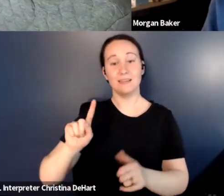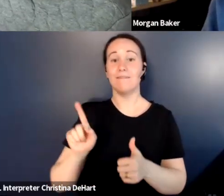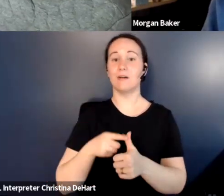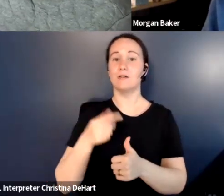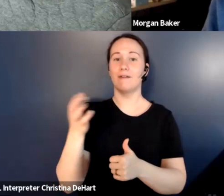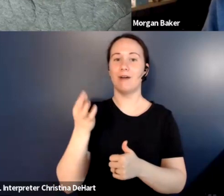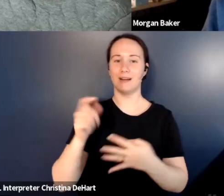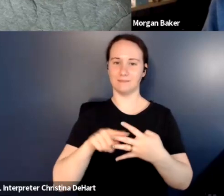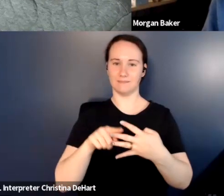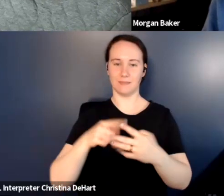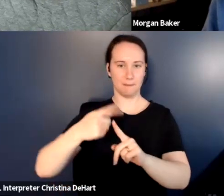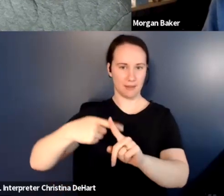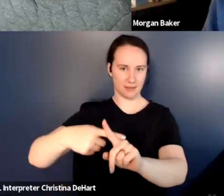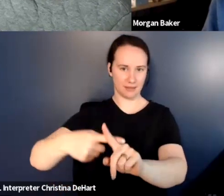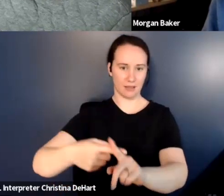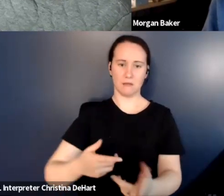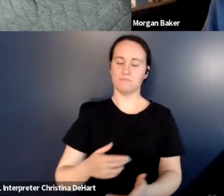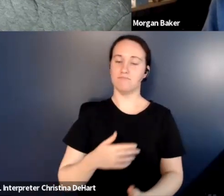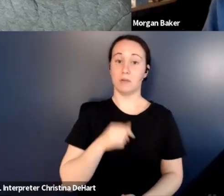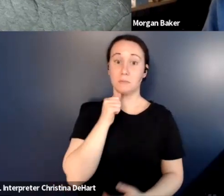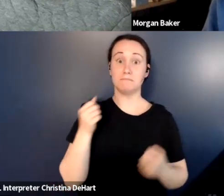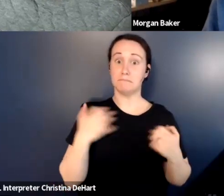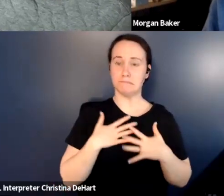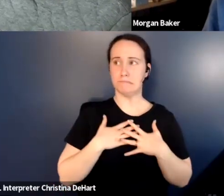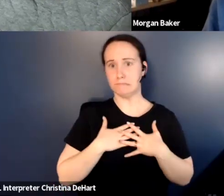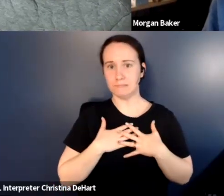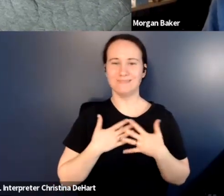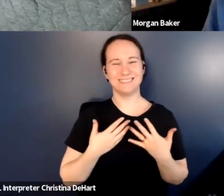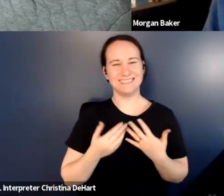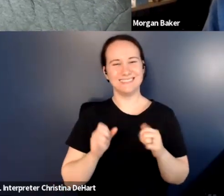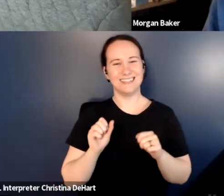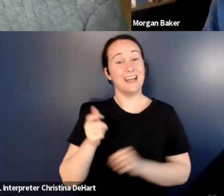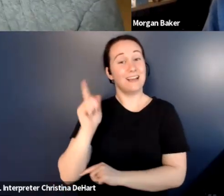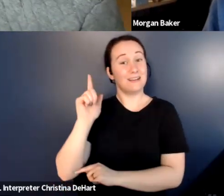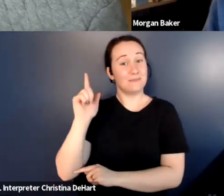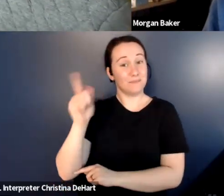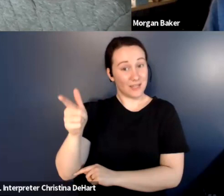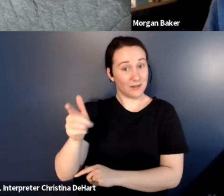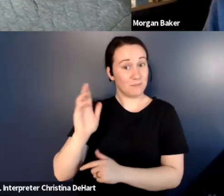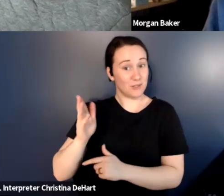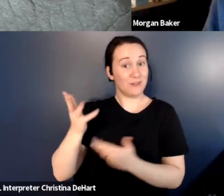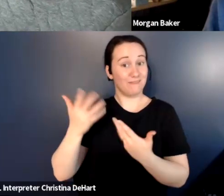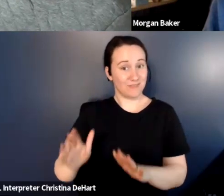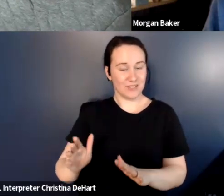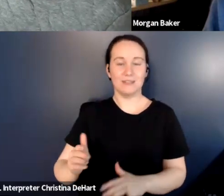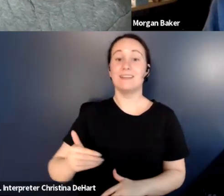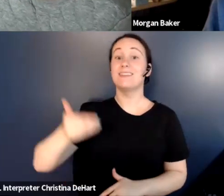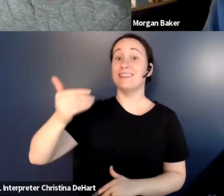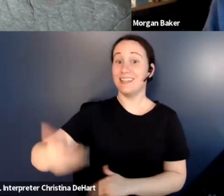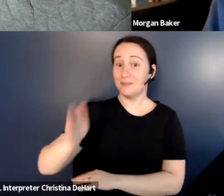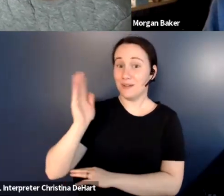fear not, we will be able to answer any of the questions that you have after this presentation in the next Unified Platform Update